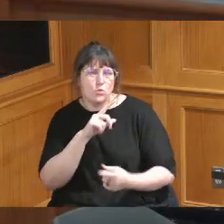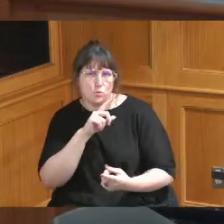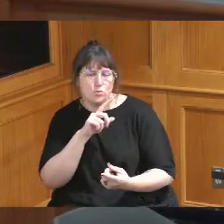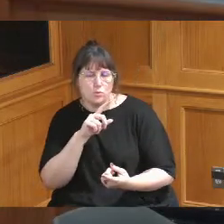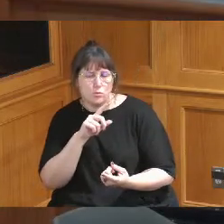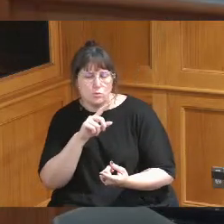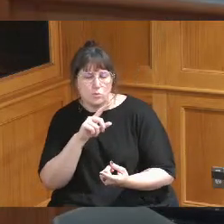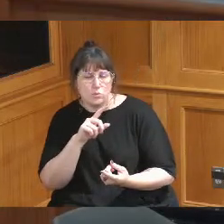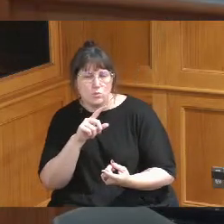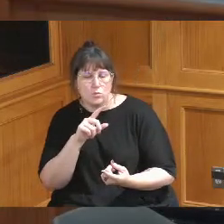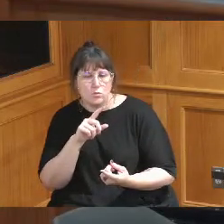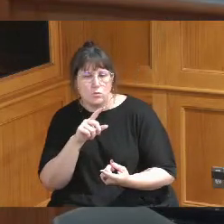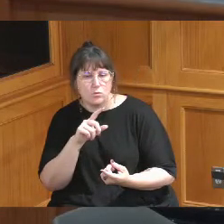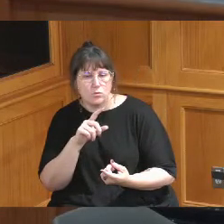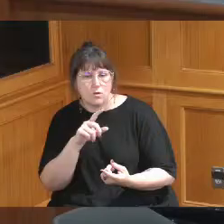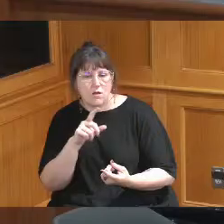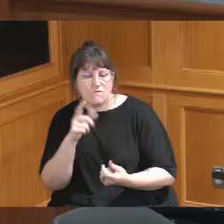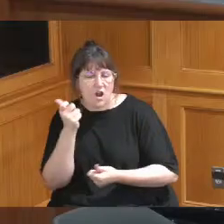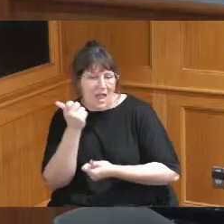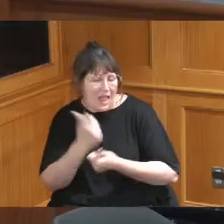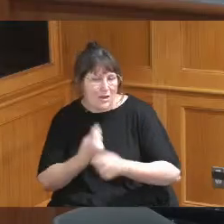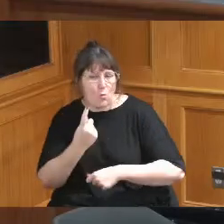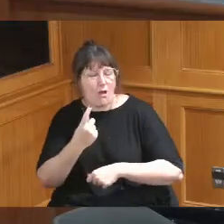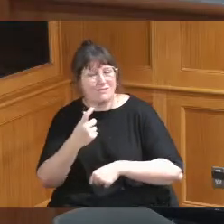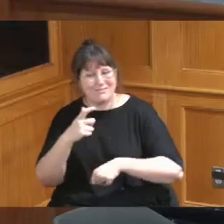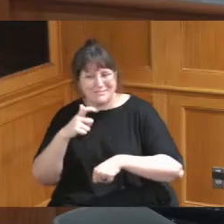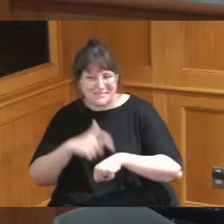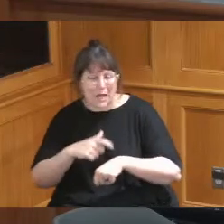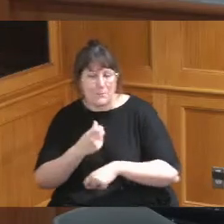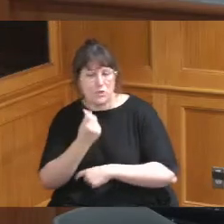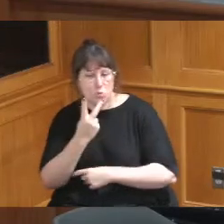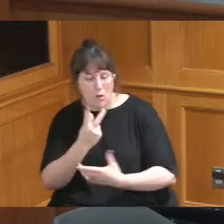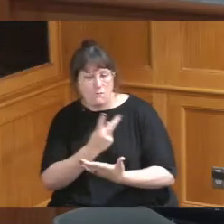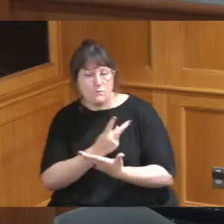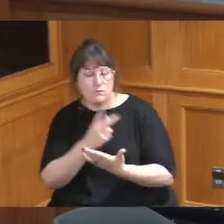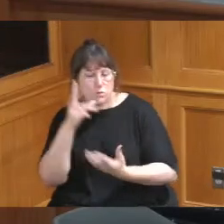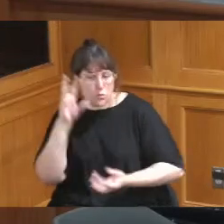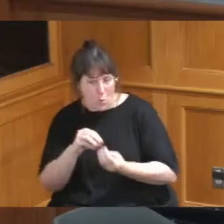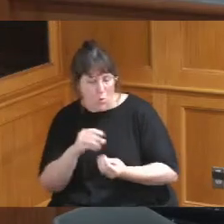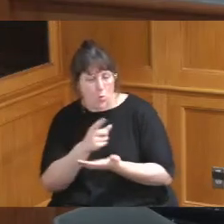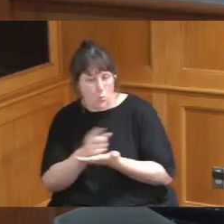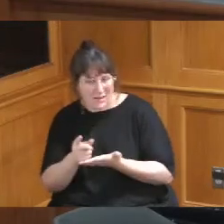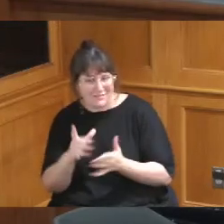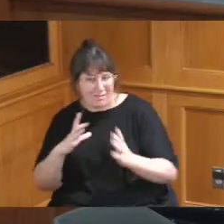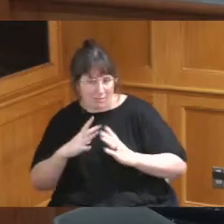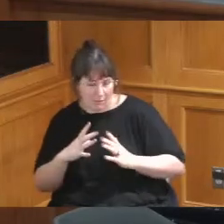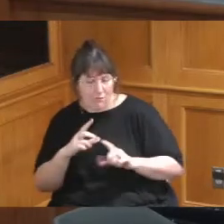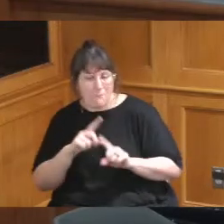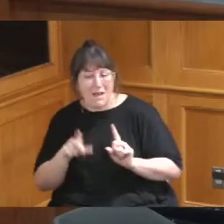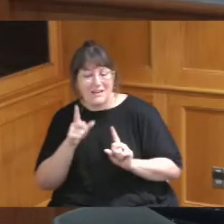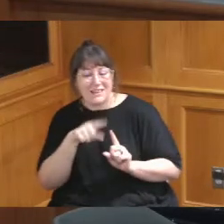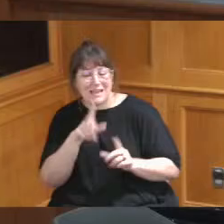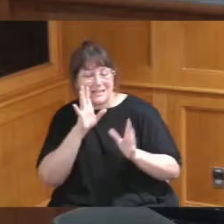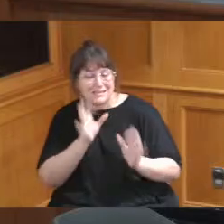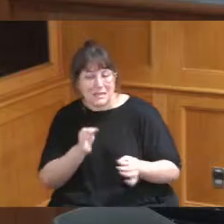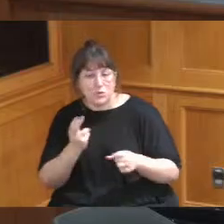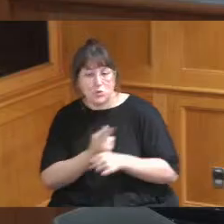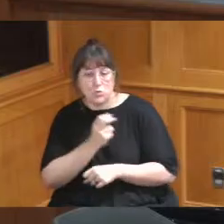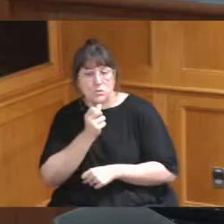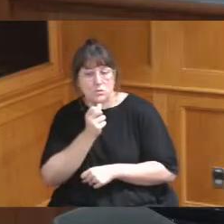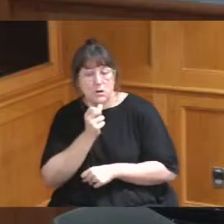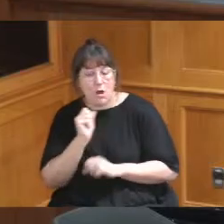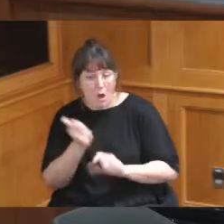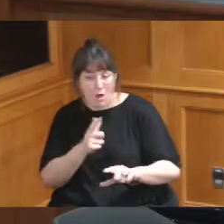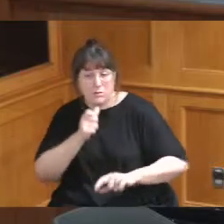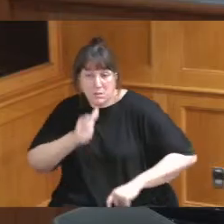that it was, meaning for any one occurrence, it would still be 12 total weeks of leave. But if they don't choose to utilize all of it, they're